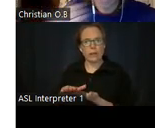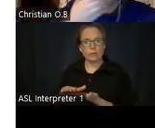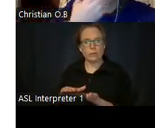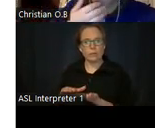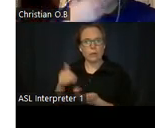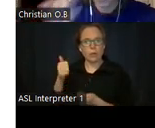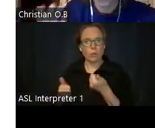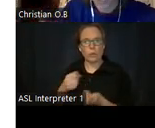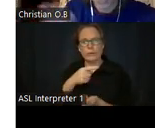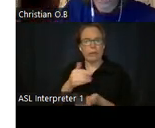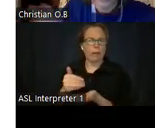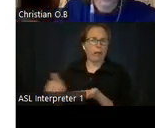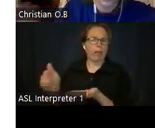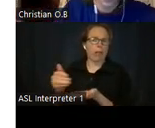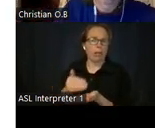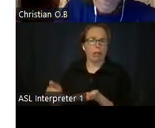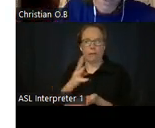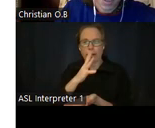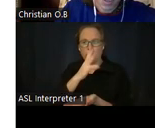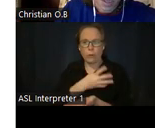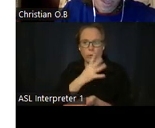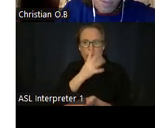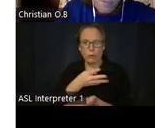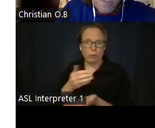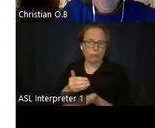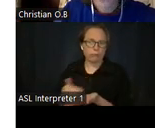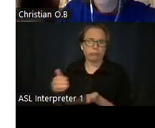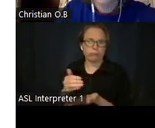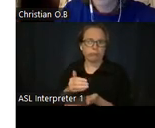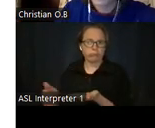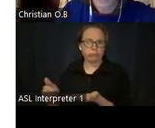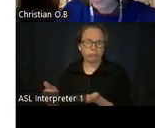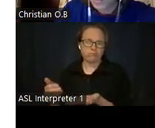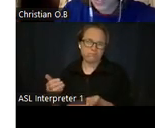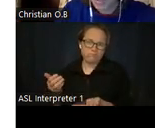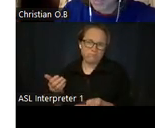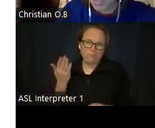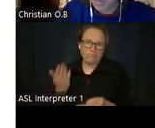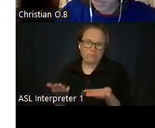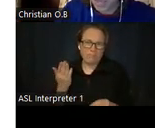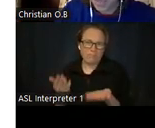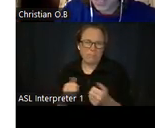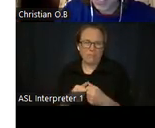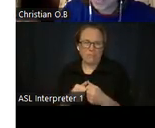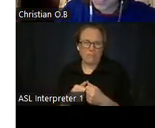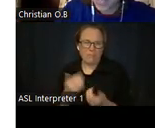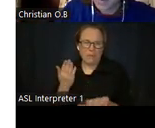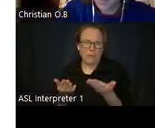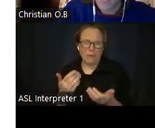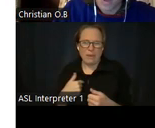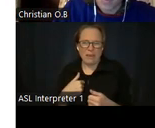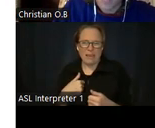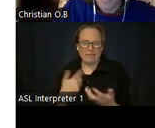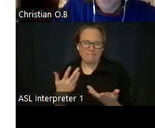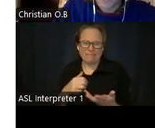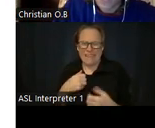getting pushed off, because otherwise it's like if you're just saying the reasons every single time. I don't know, I guess maybe it's a language thing, maybe that's what I'm coming up against. Does that make sense? I don't know if